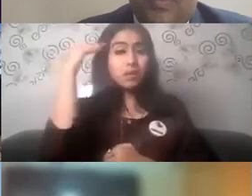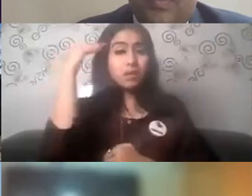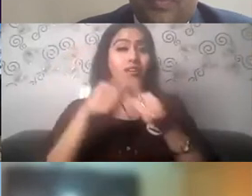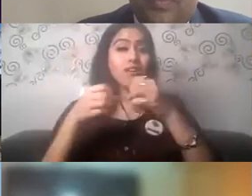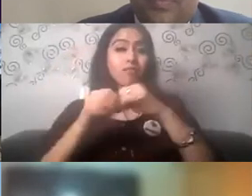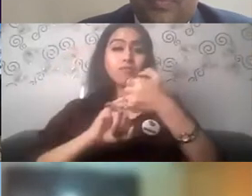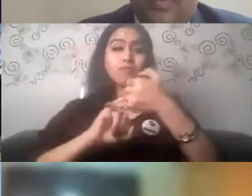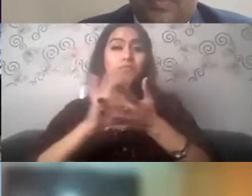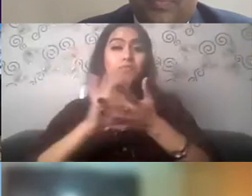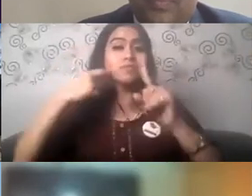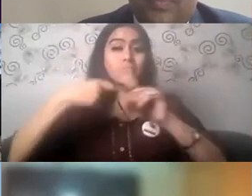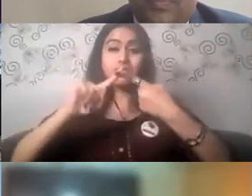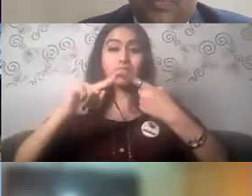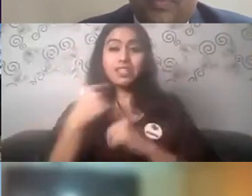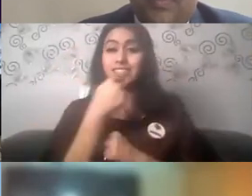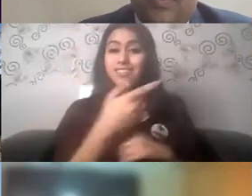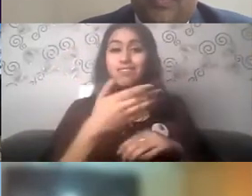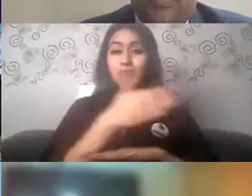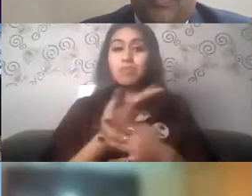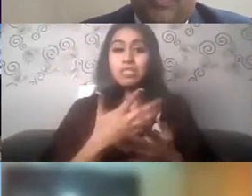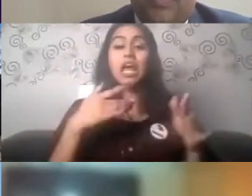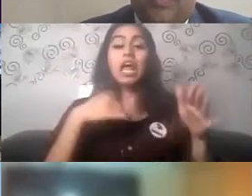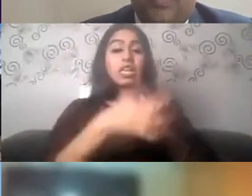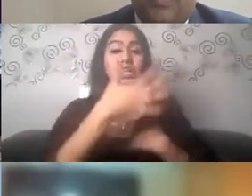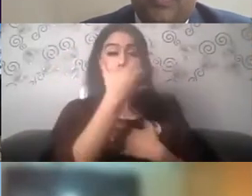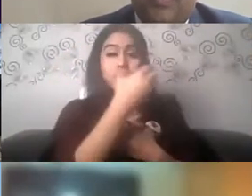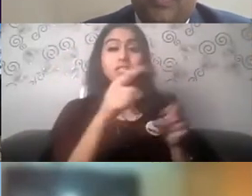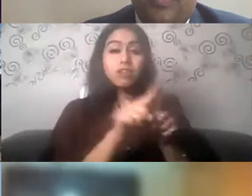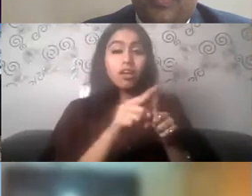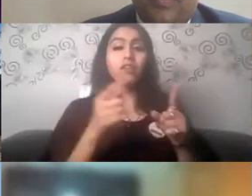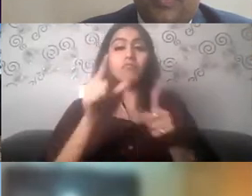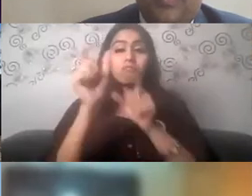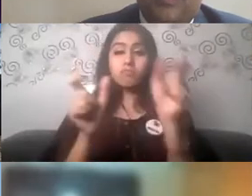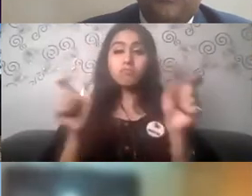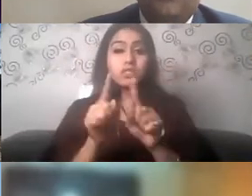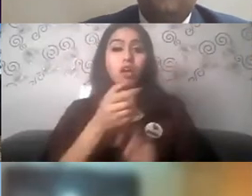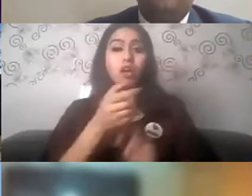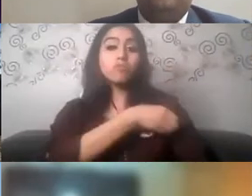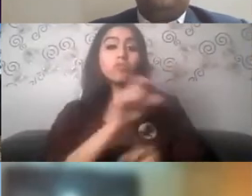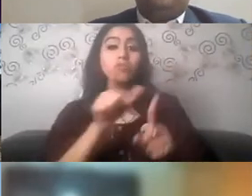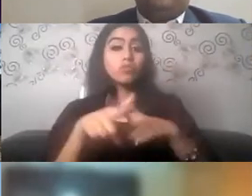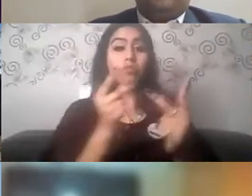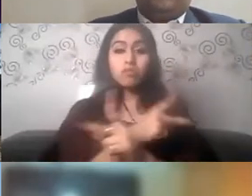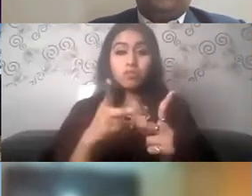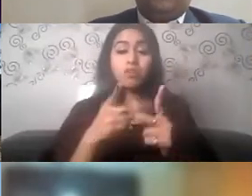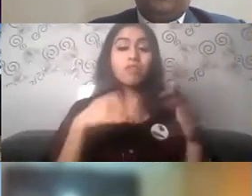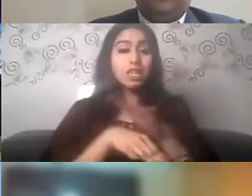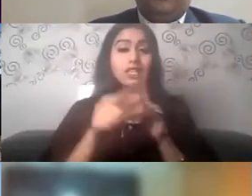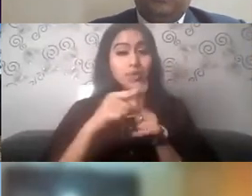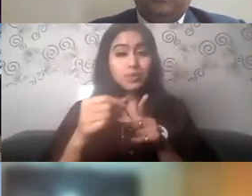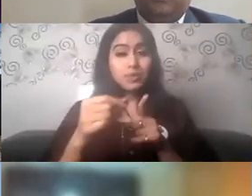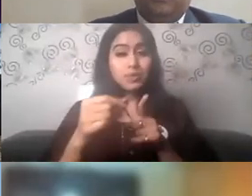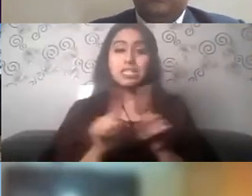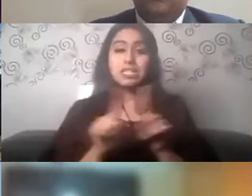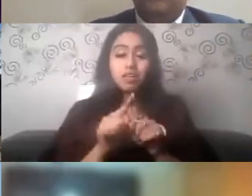Sarthak, is a educational trust and works towards people's empowerment with disability,